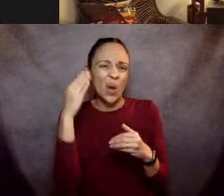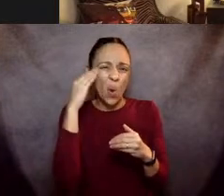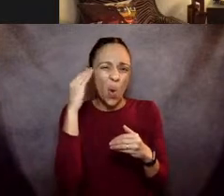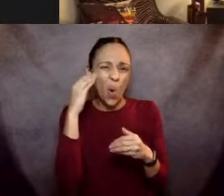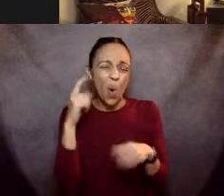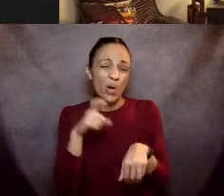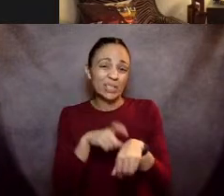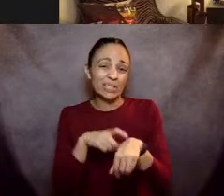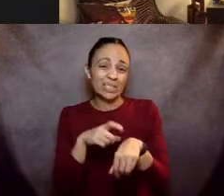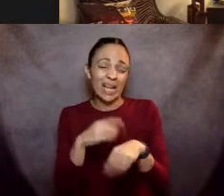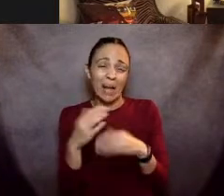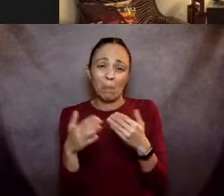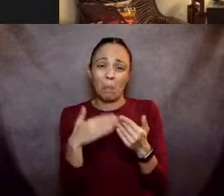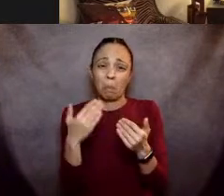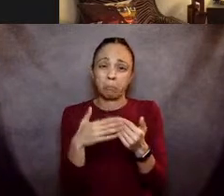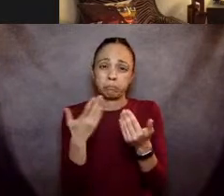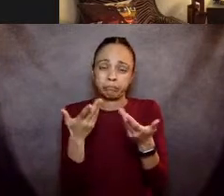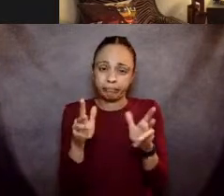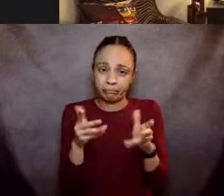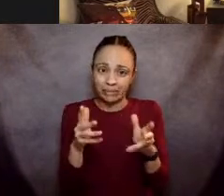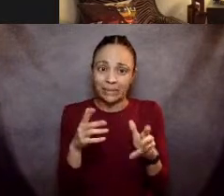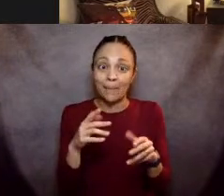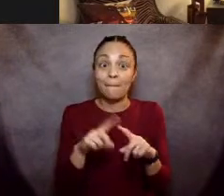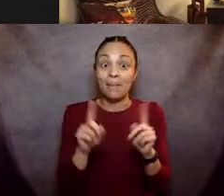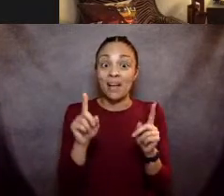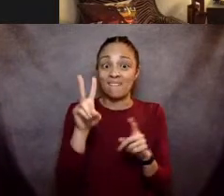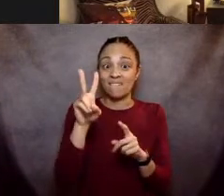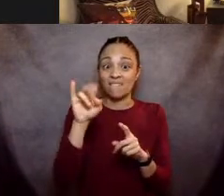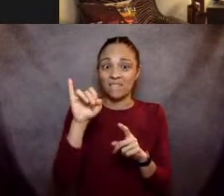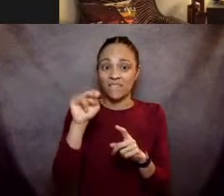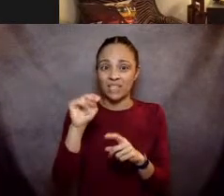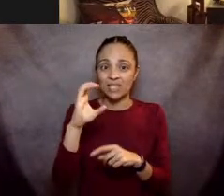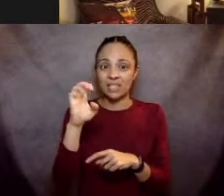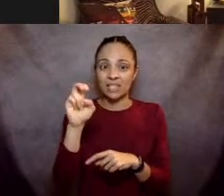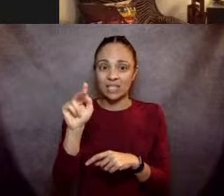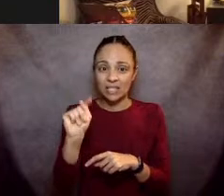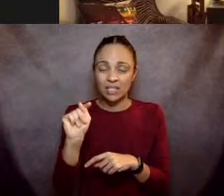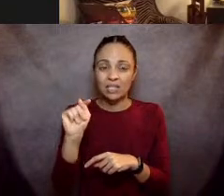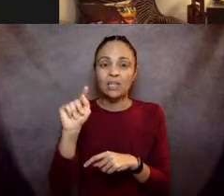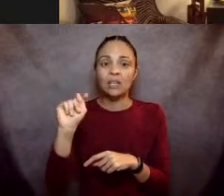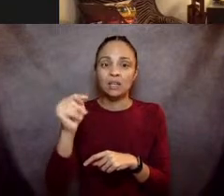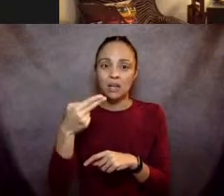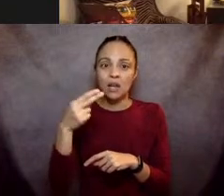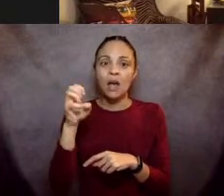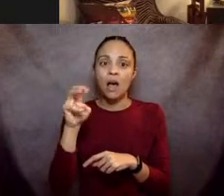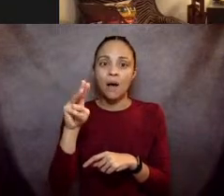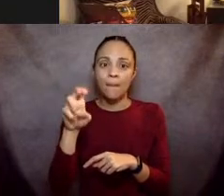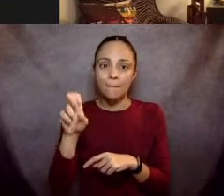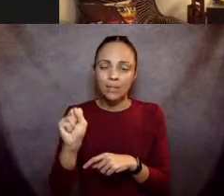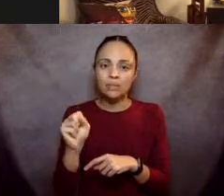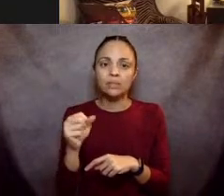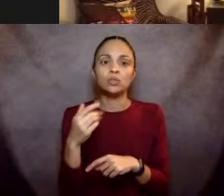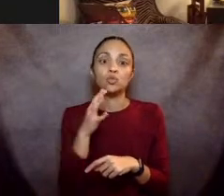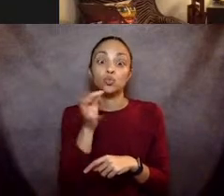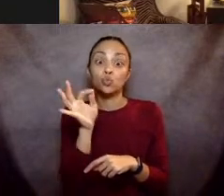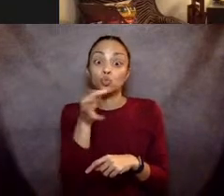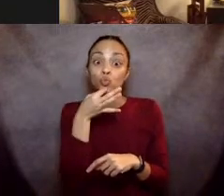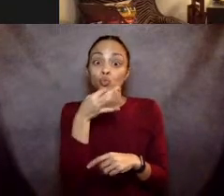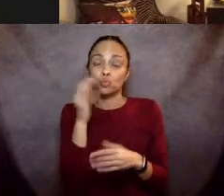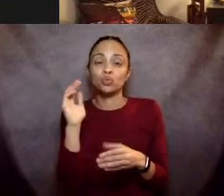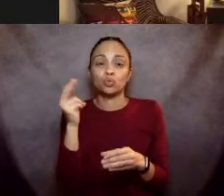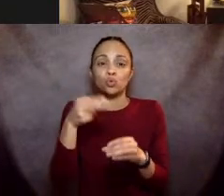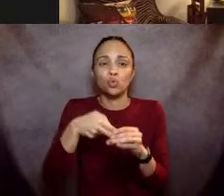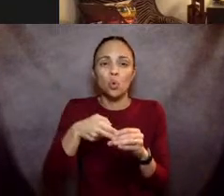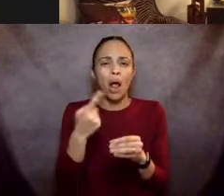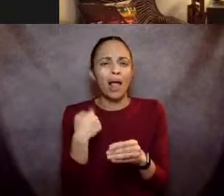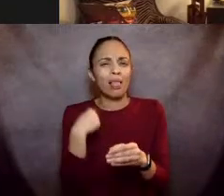but Vincent Thomas, who will be on in a week, or I can't remember, but Vincent Thomas will be